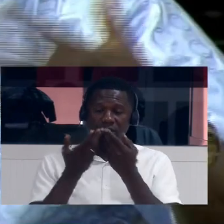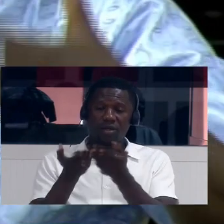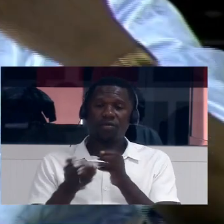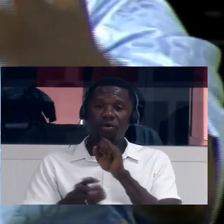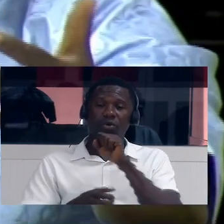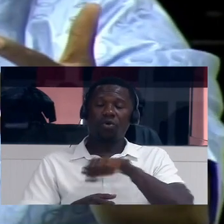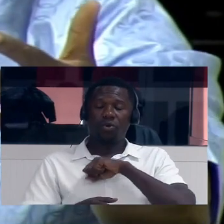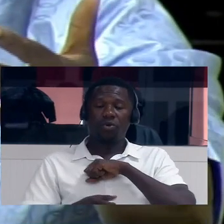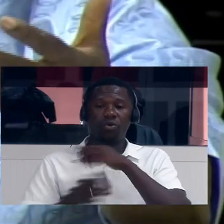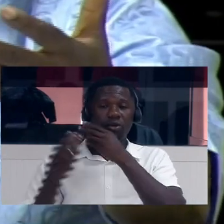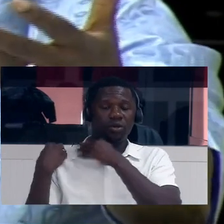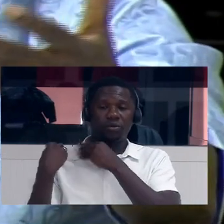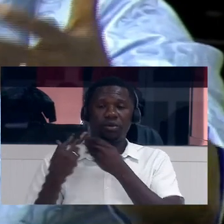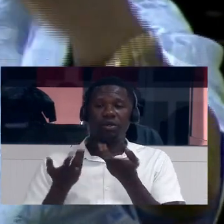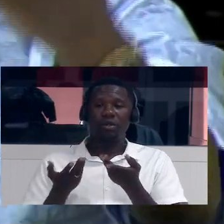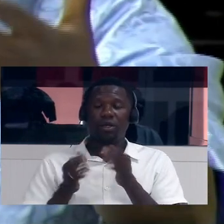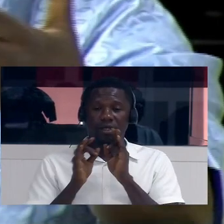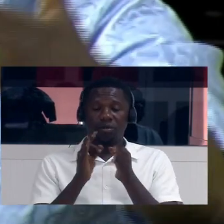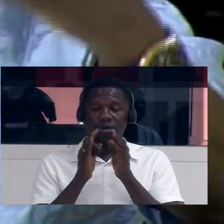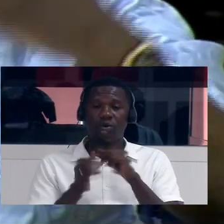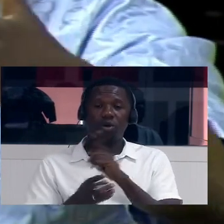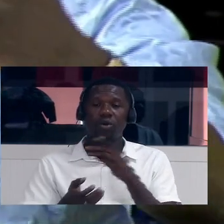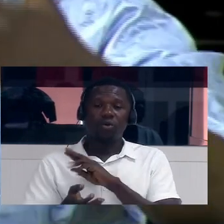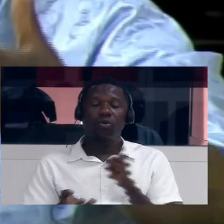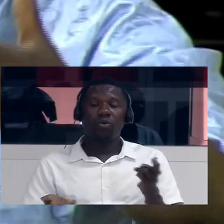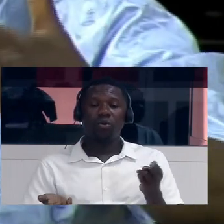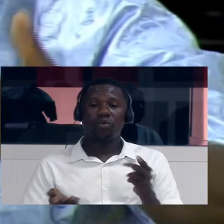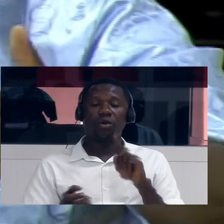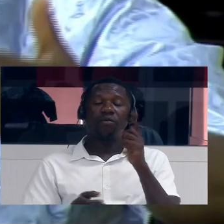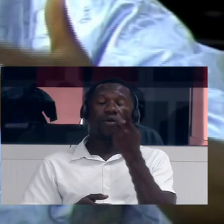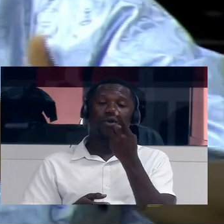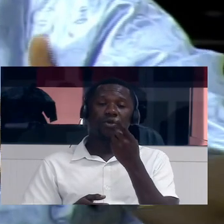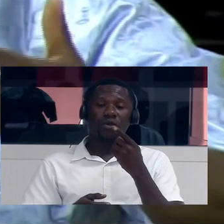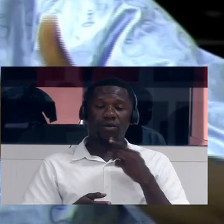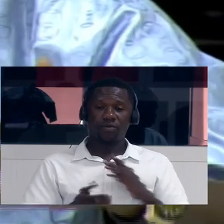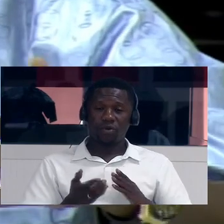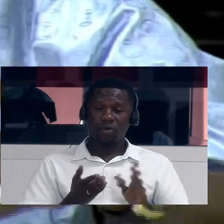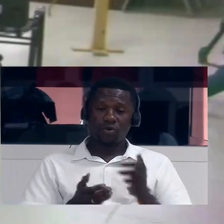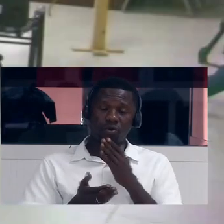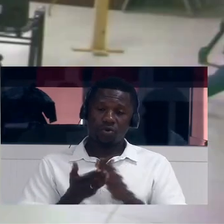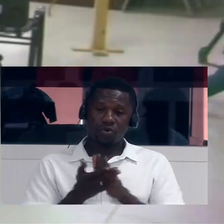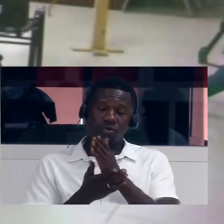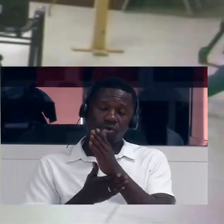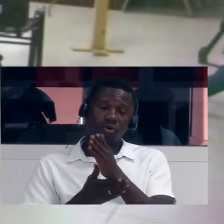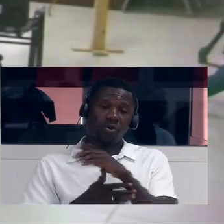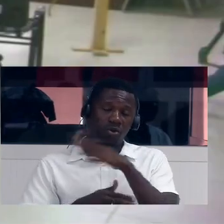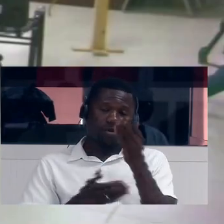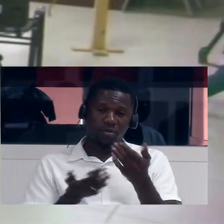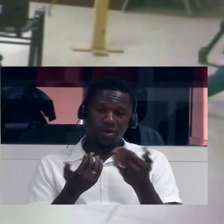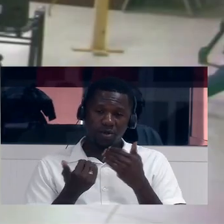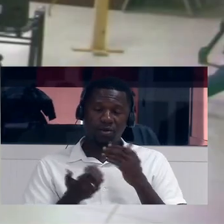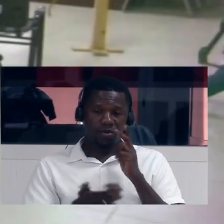as to why you did not. But first of all, I have to go through all the elements and bring out the